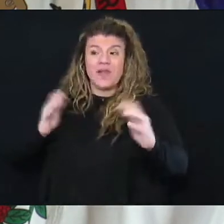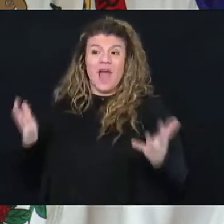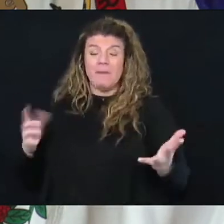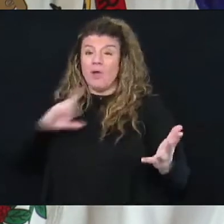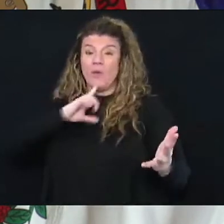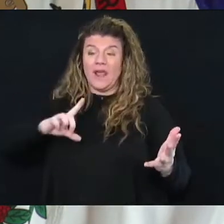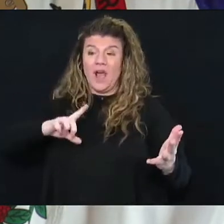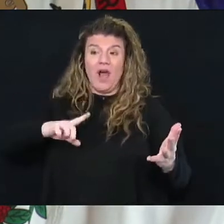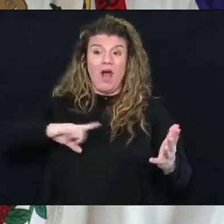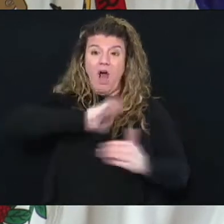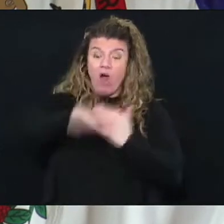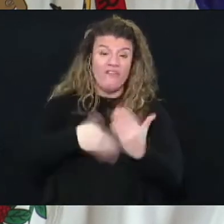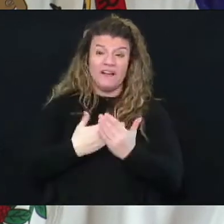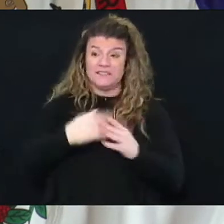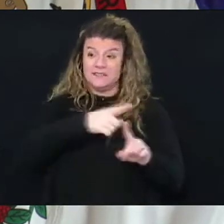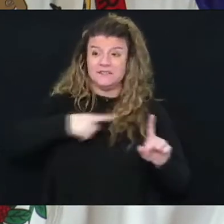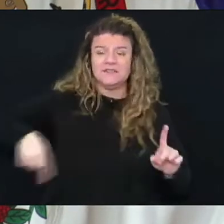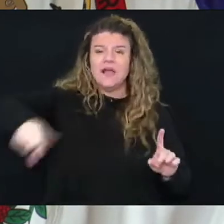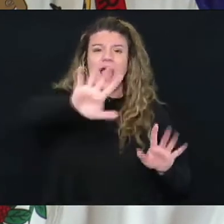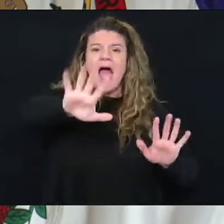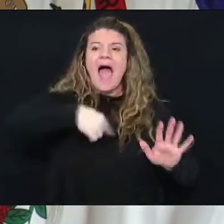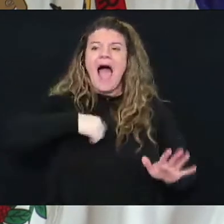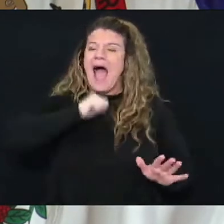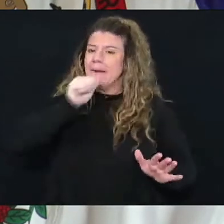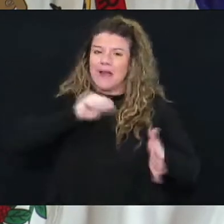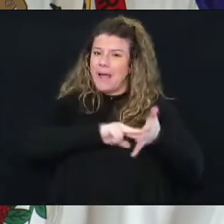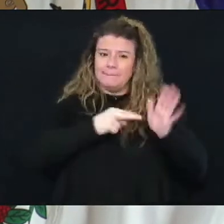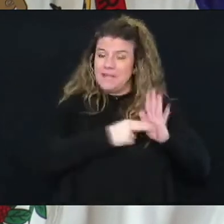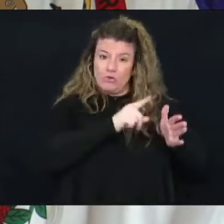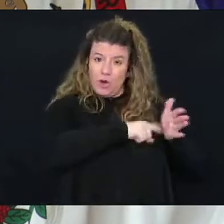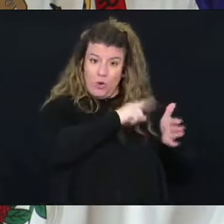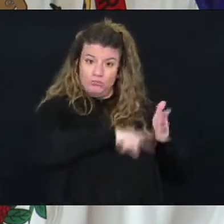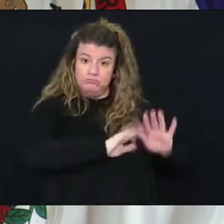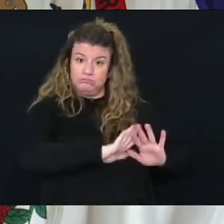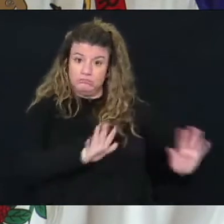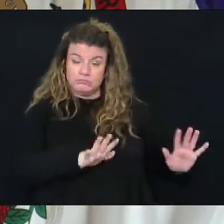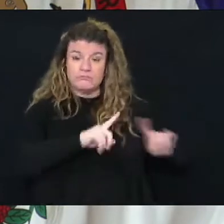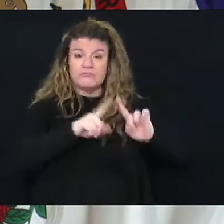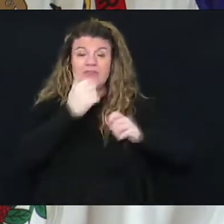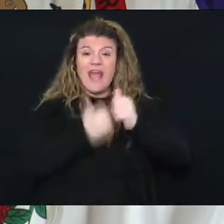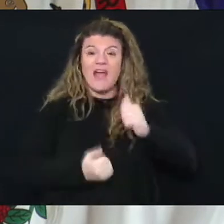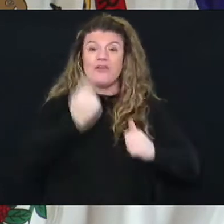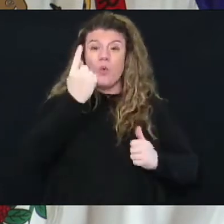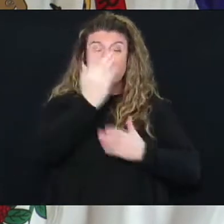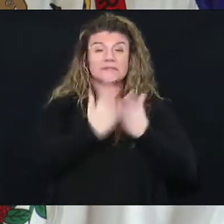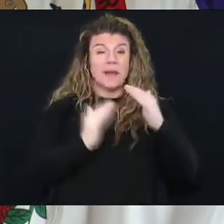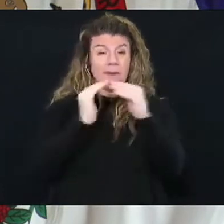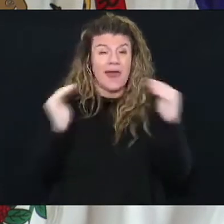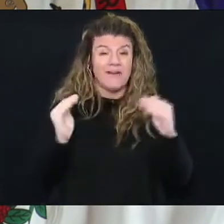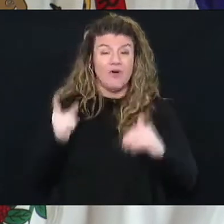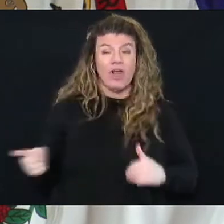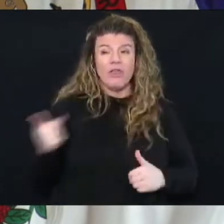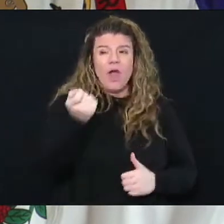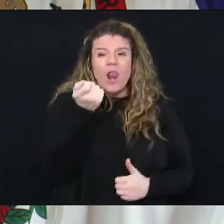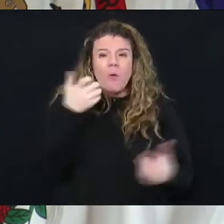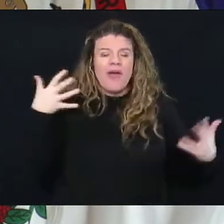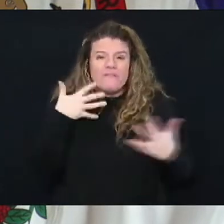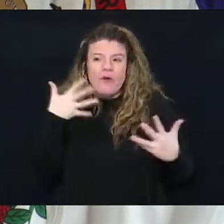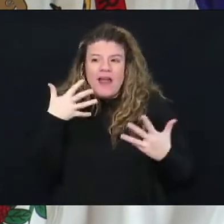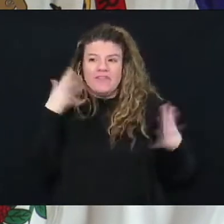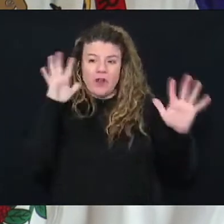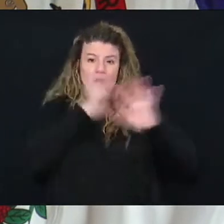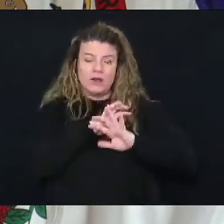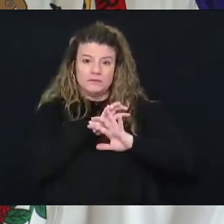us, and I'm not being critical of this in any way, but everybody to some degree is a little bit afraid of the dark. And